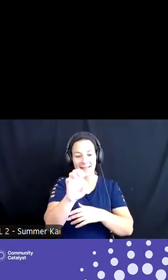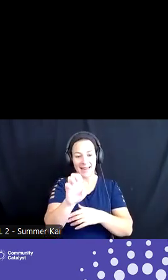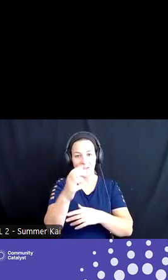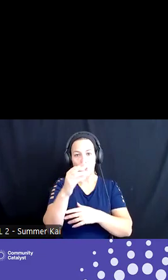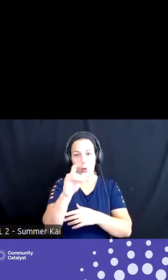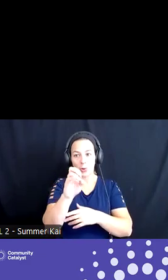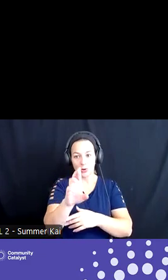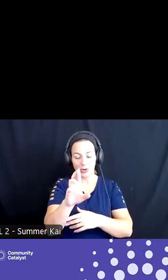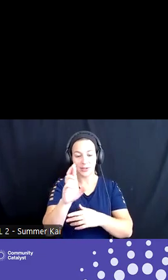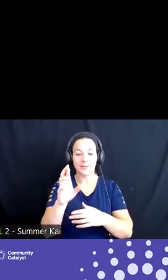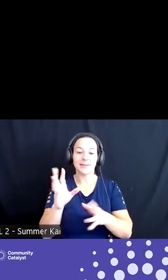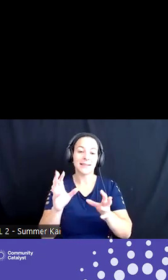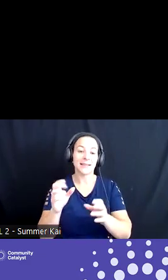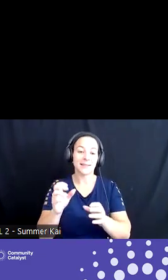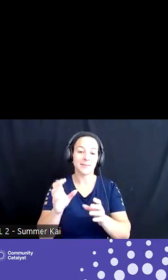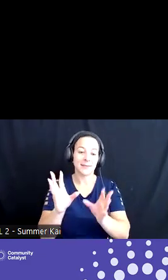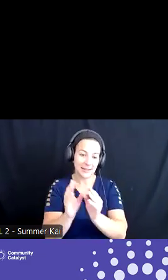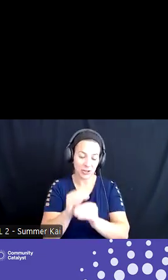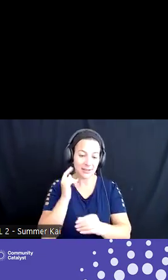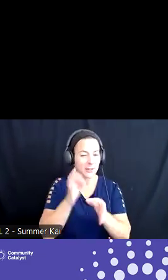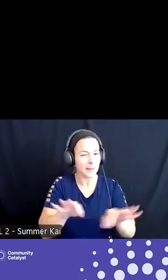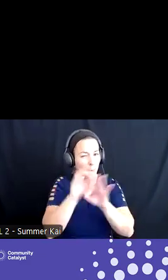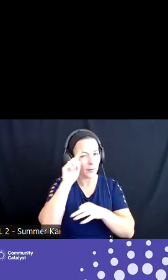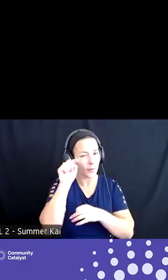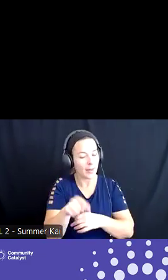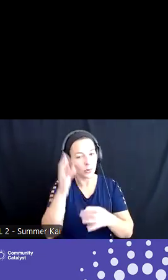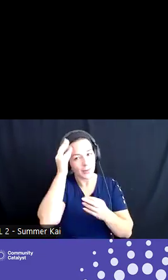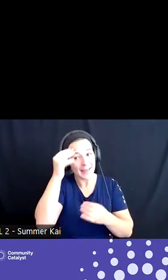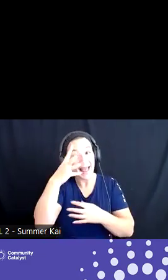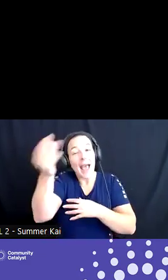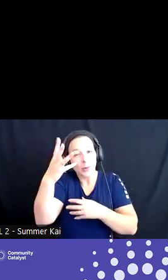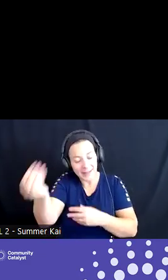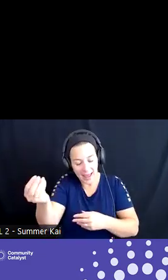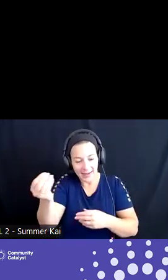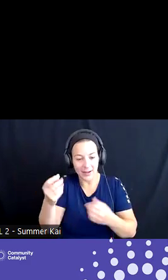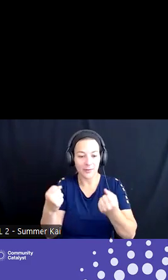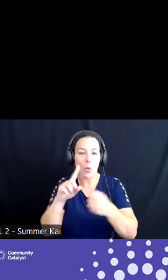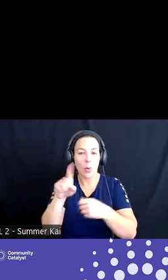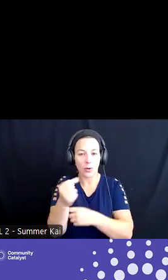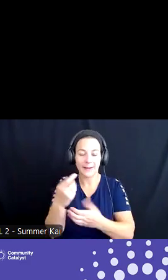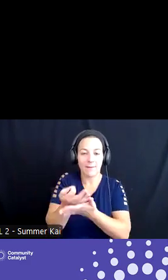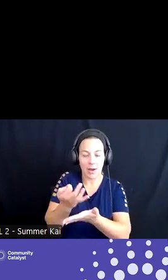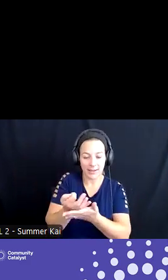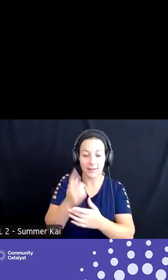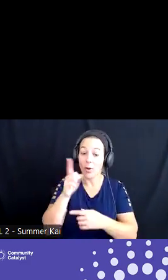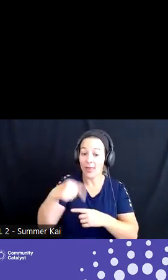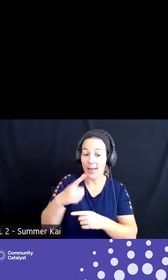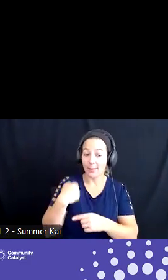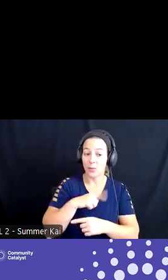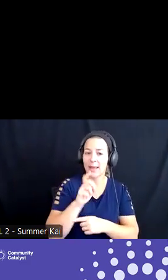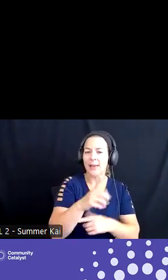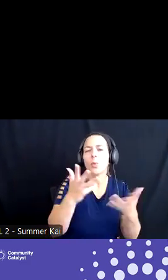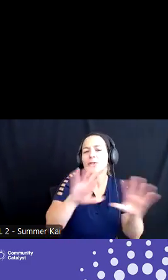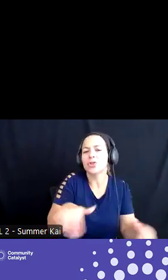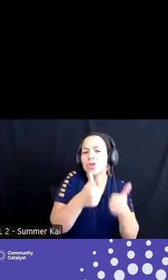think outside of supports beyond just additional funding. For those sessions, we asked questions such as, what